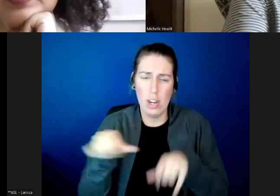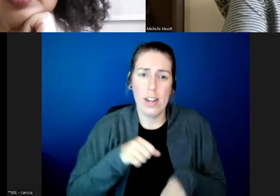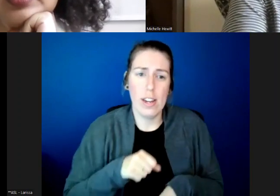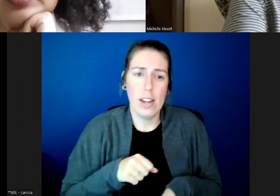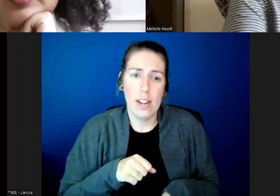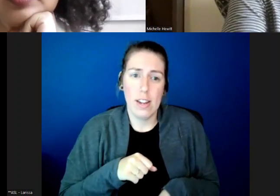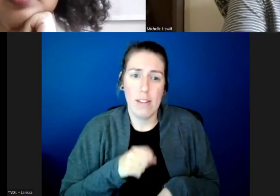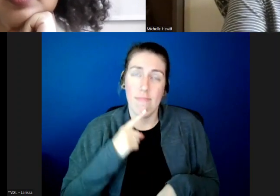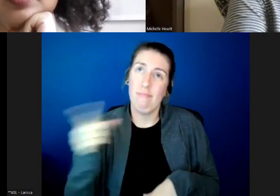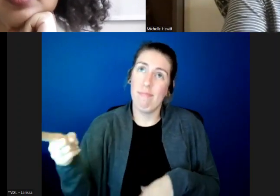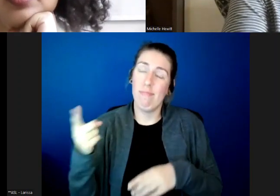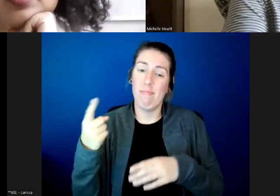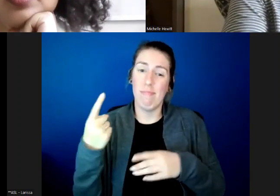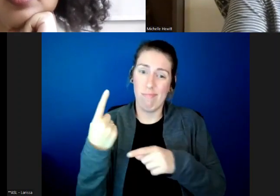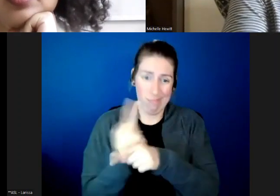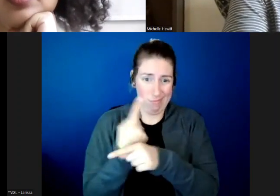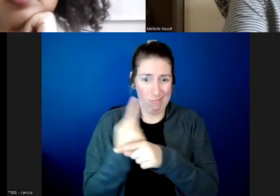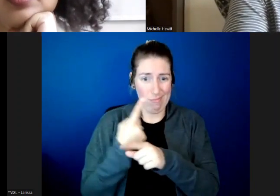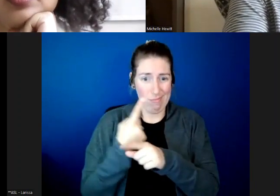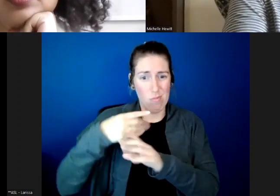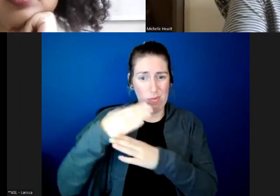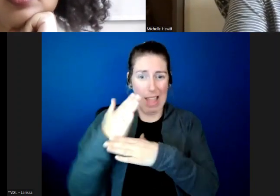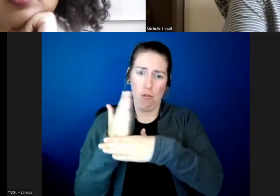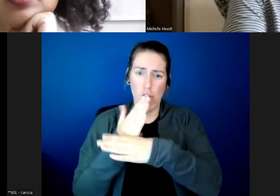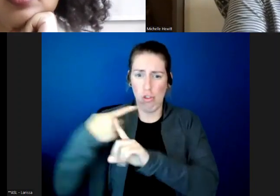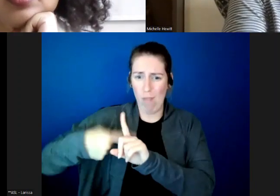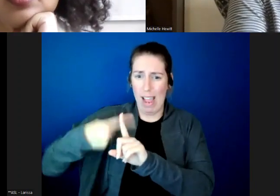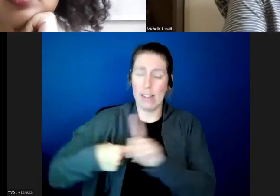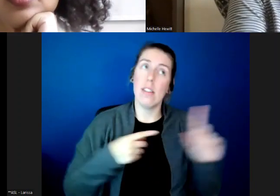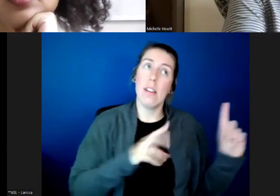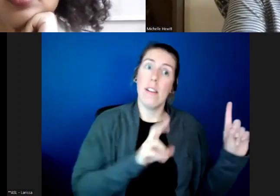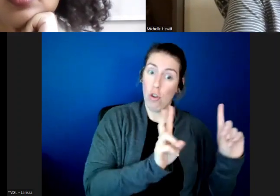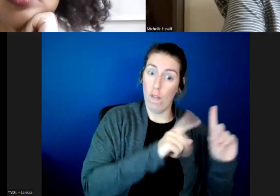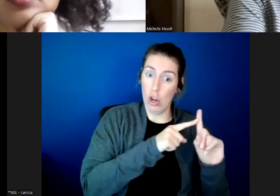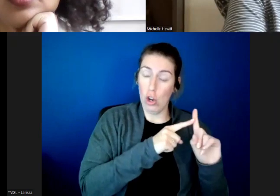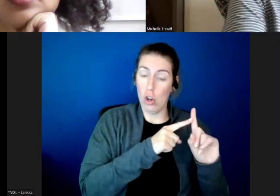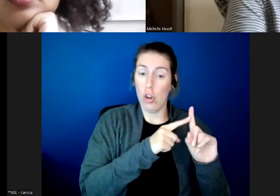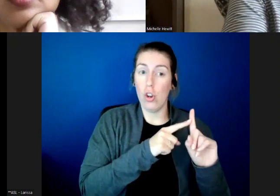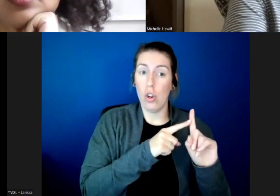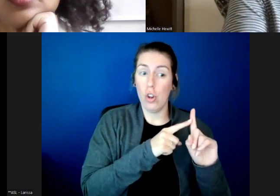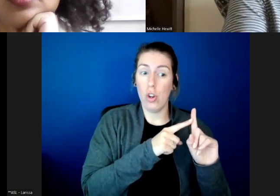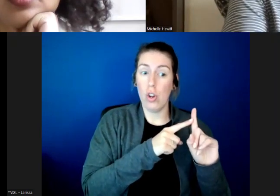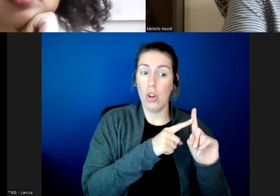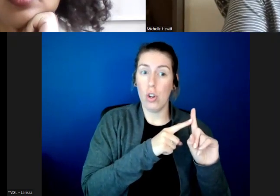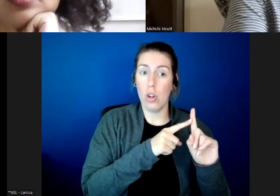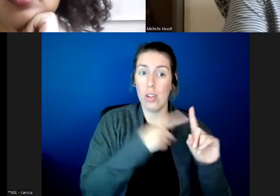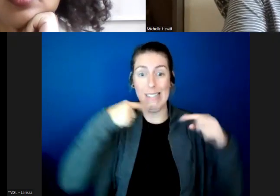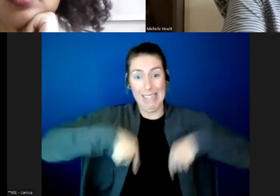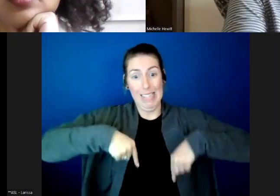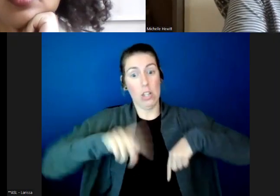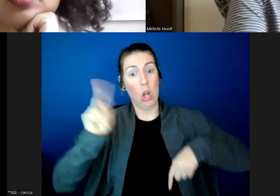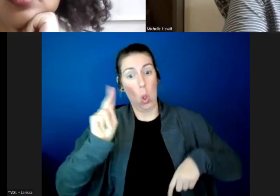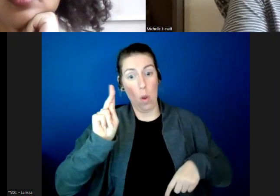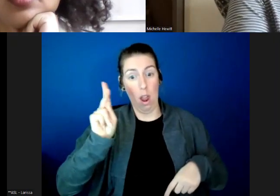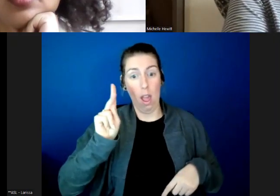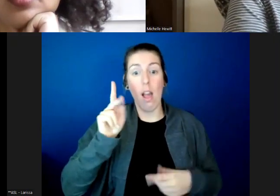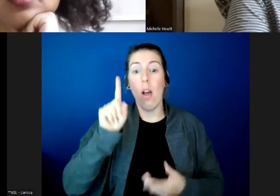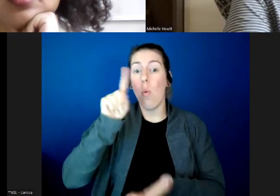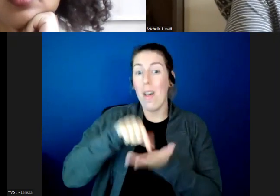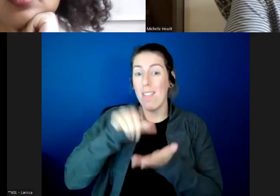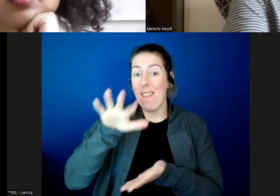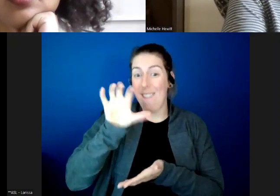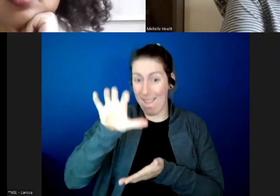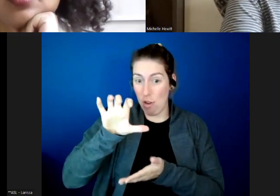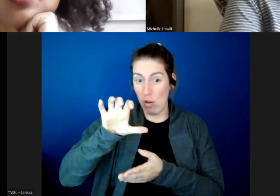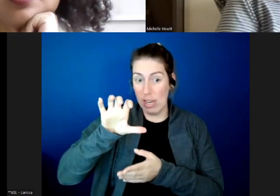the average rent, I don't even know what it is in Vancouver. I know for a one bedroom unit in here in Kelowna, it's $1,500. It's more